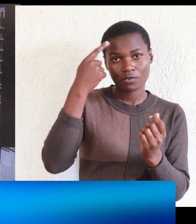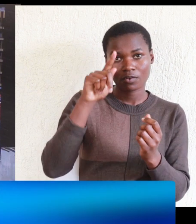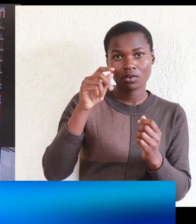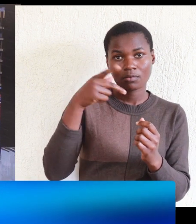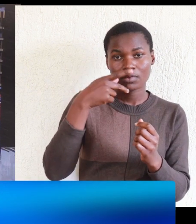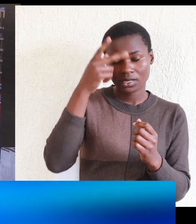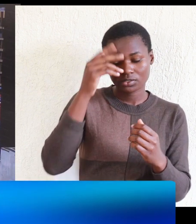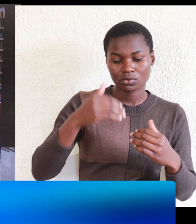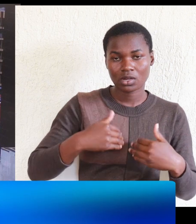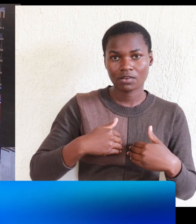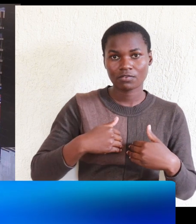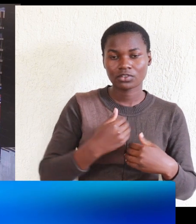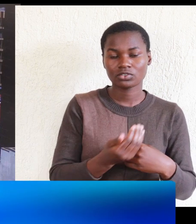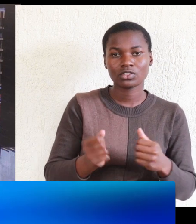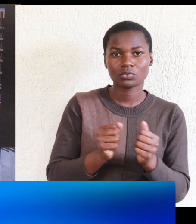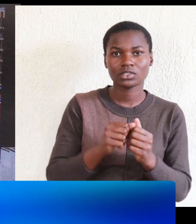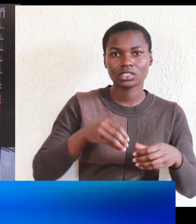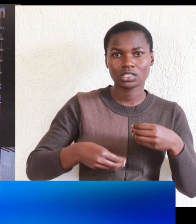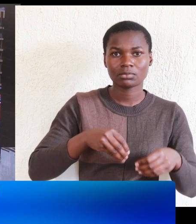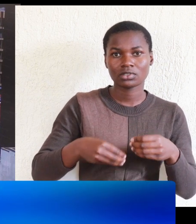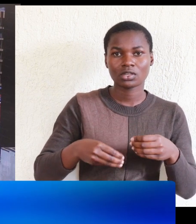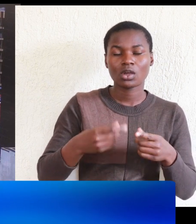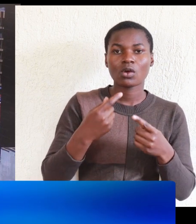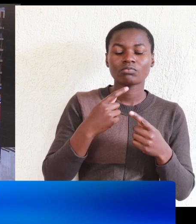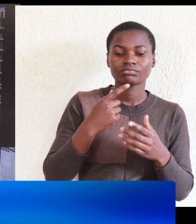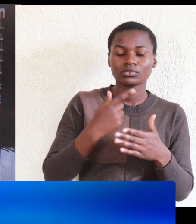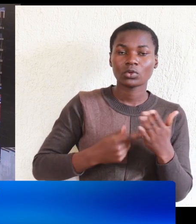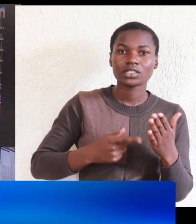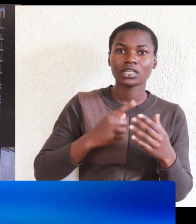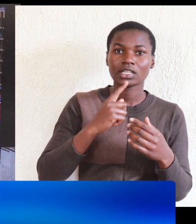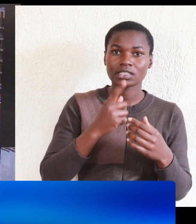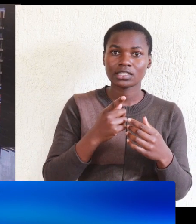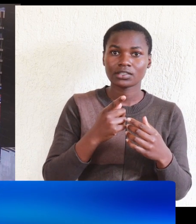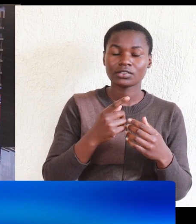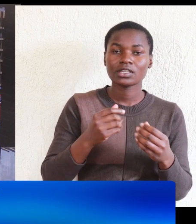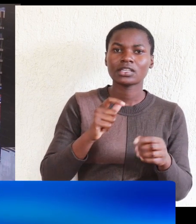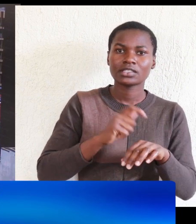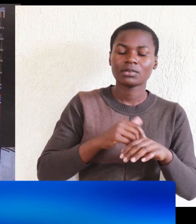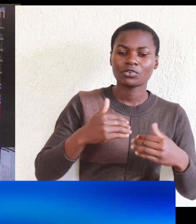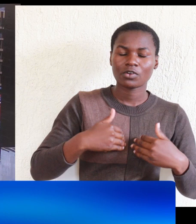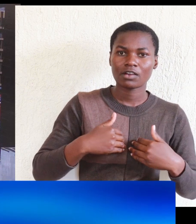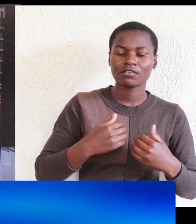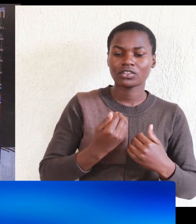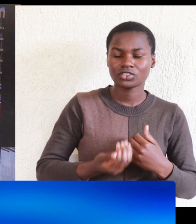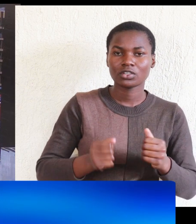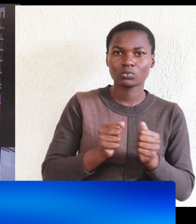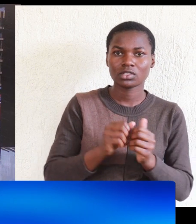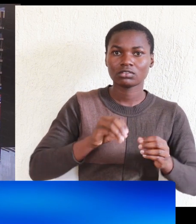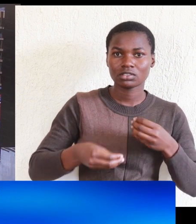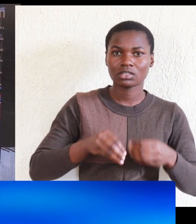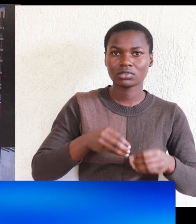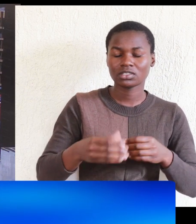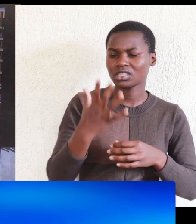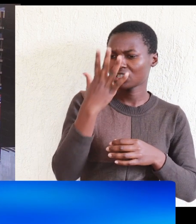have got so many support groups for parents who have children with disabilities. So then maybe what I can echo out to